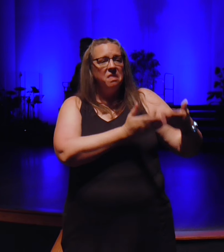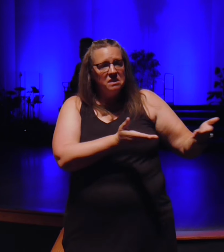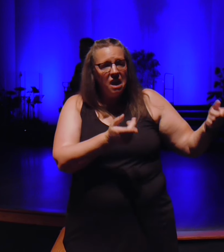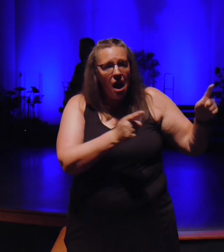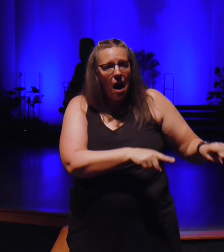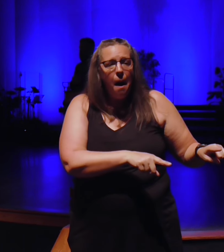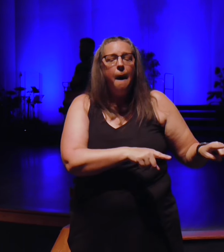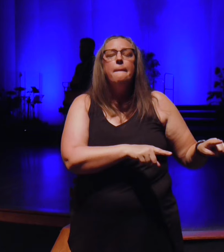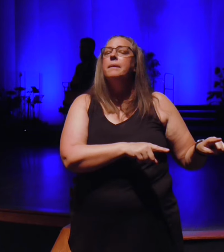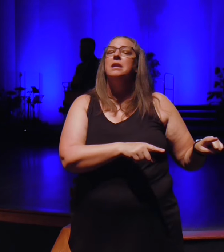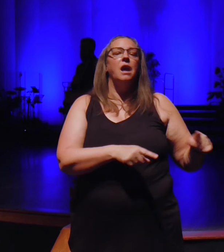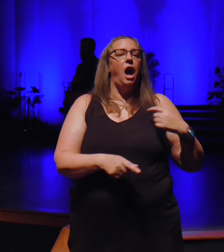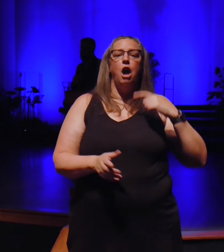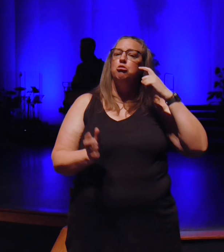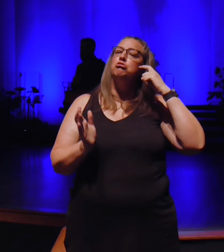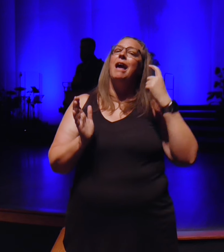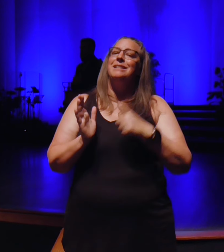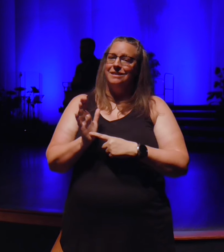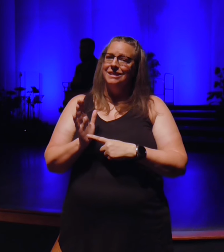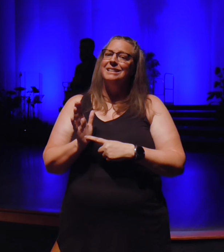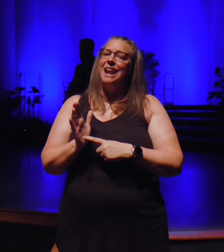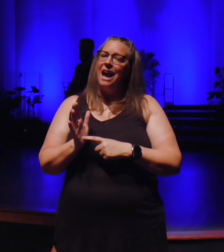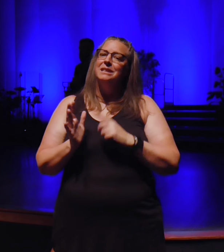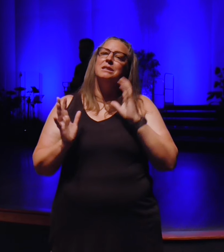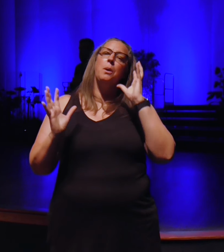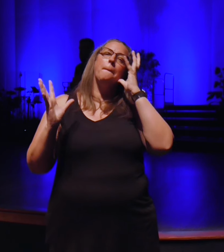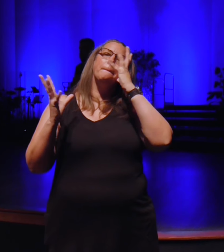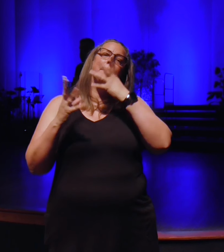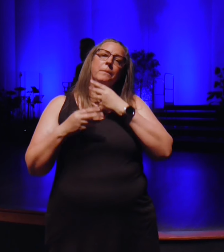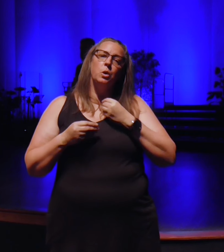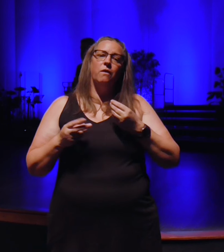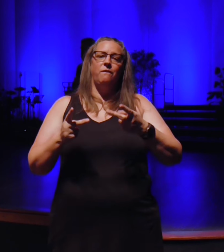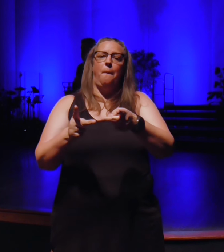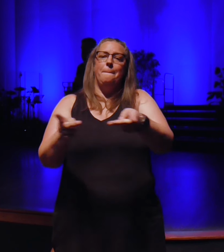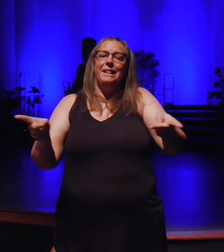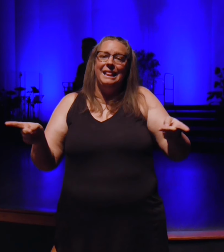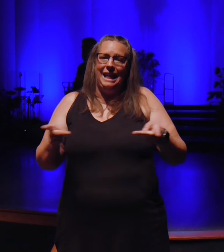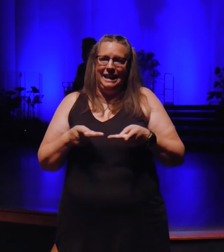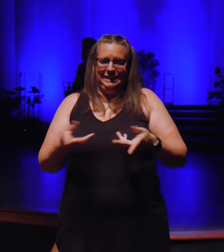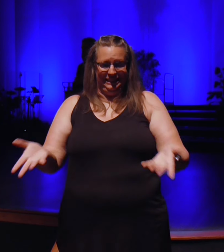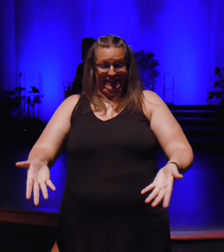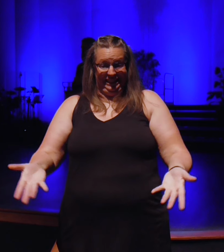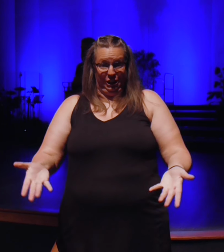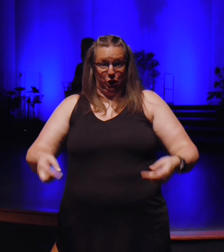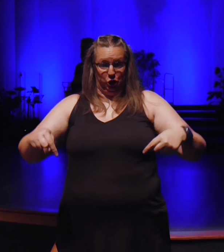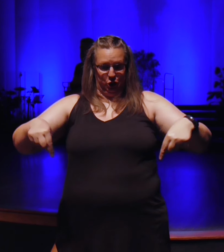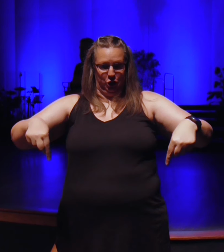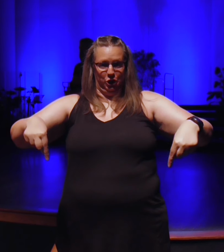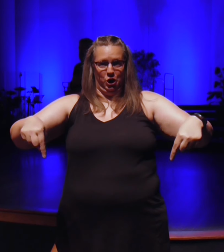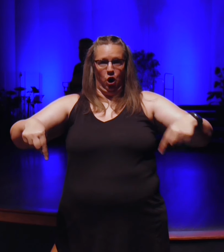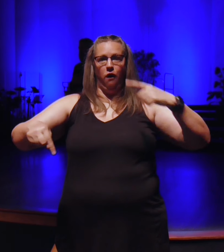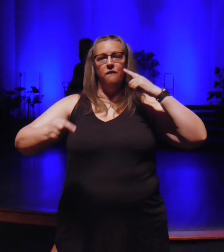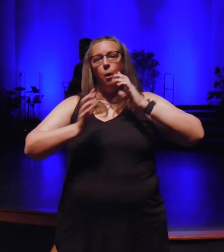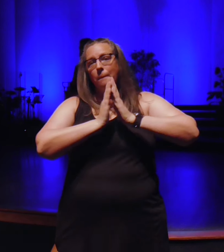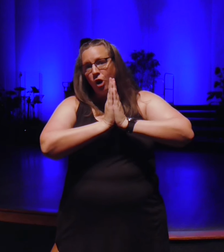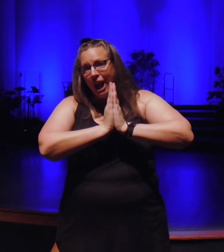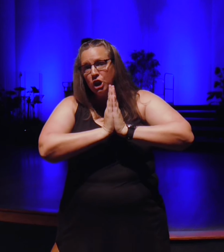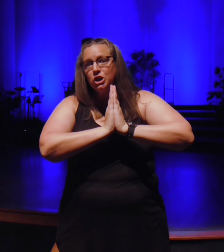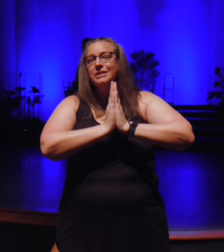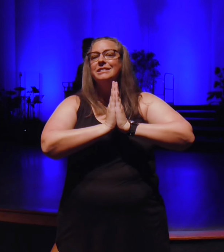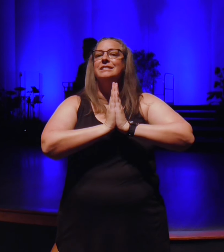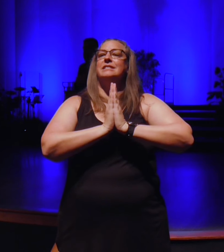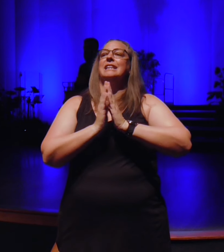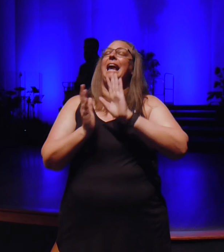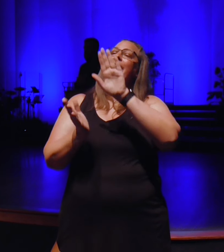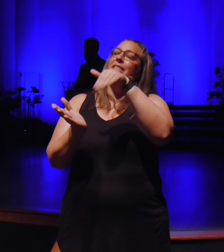that we recognize that there is this beautiful sanctuary that exists in here for prayers, in the Prayer